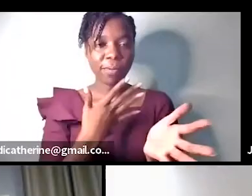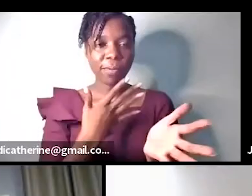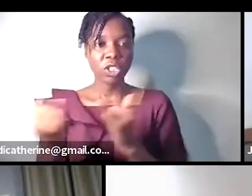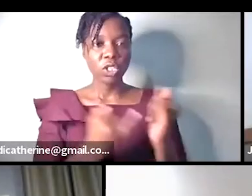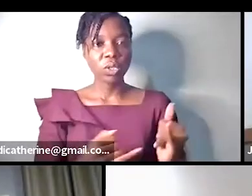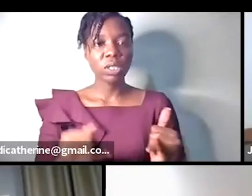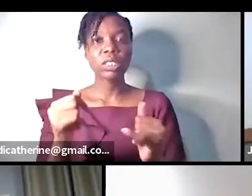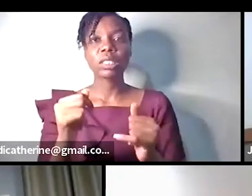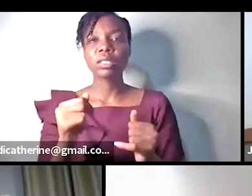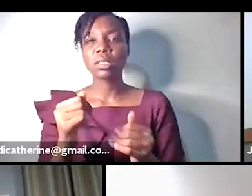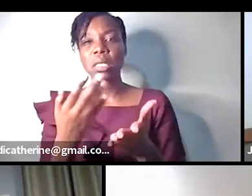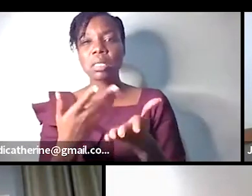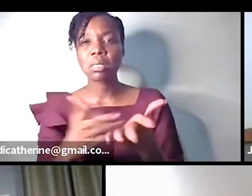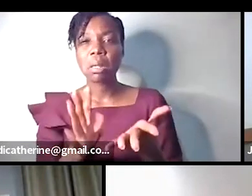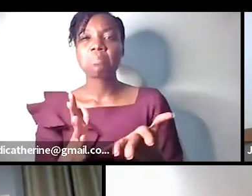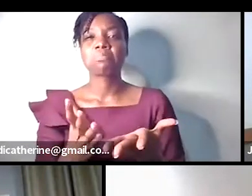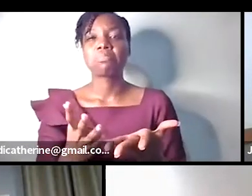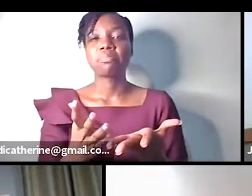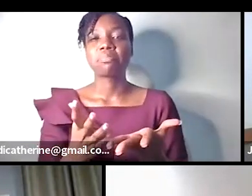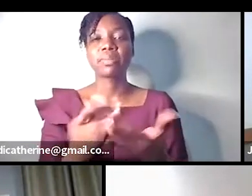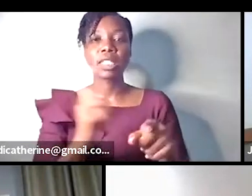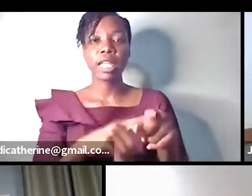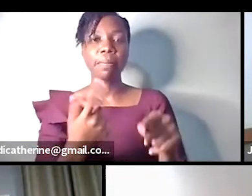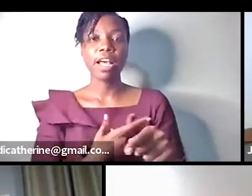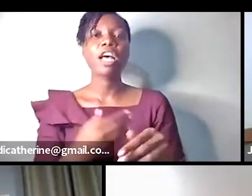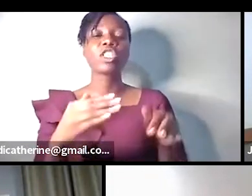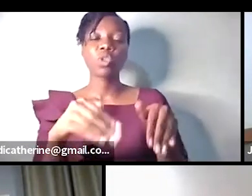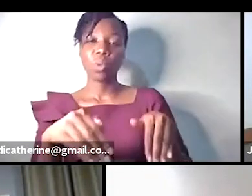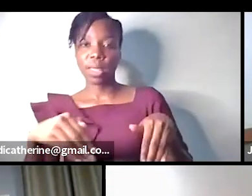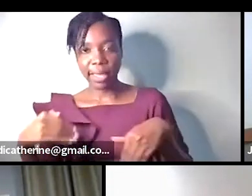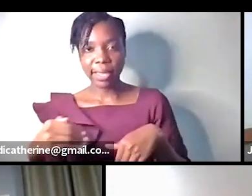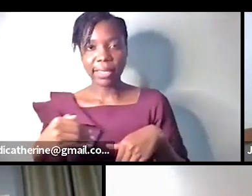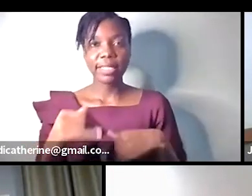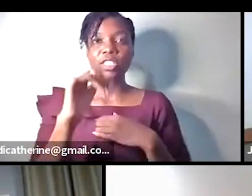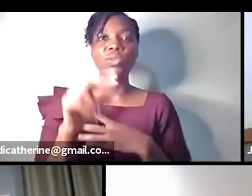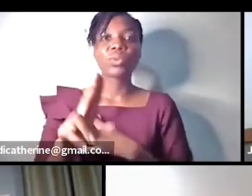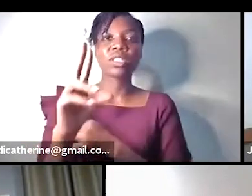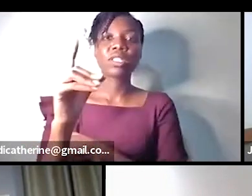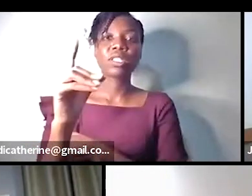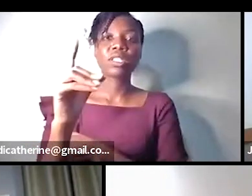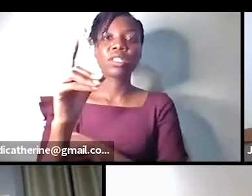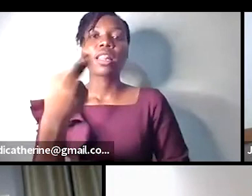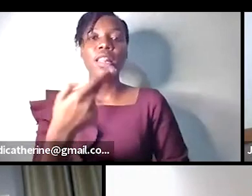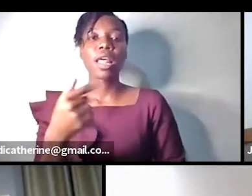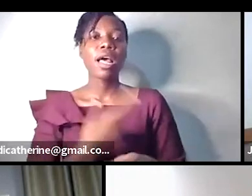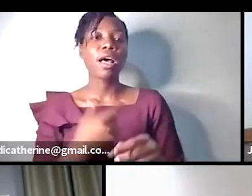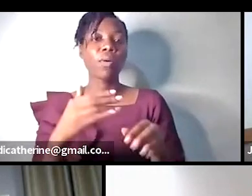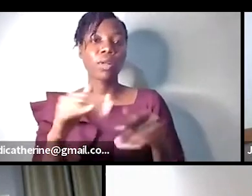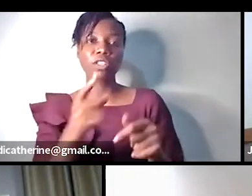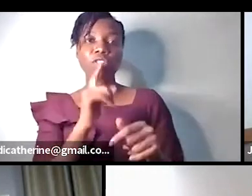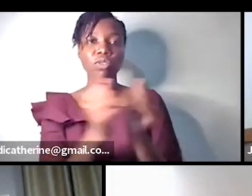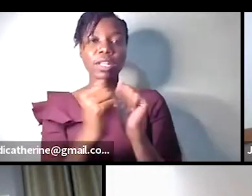them as we wait. I don't know whether, Judith, your network has worked out. But with us tonight is